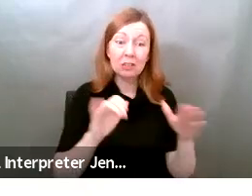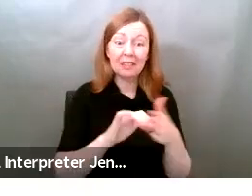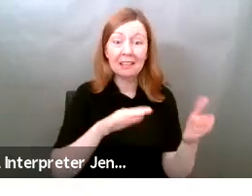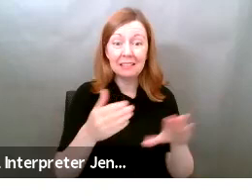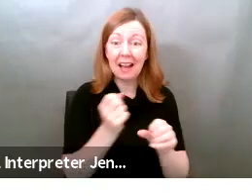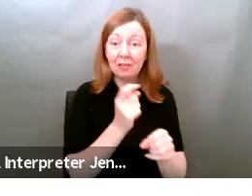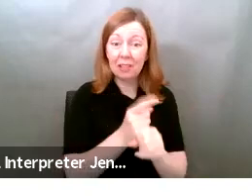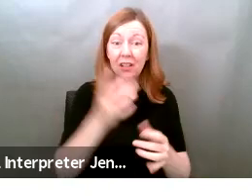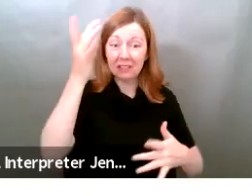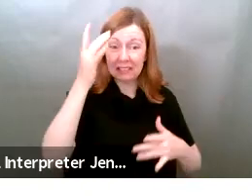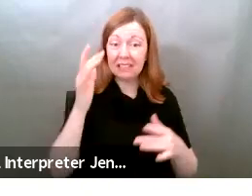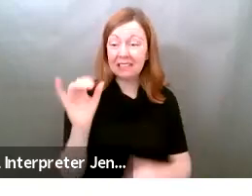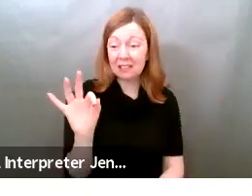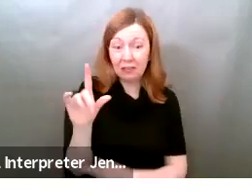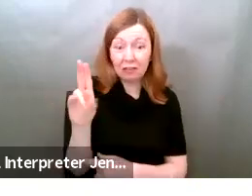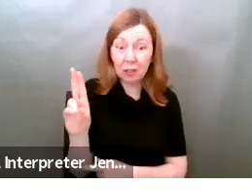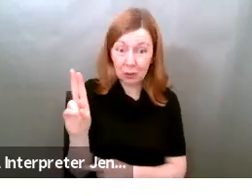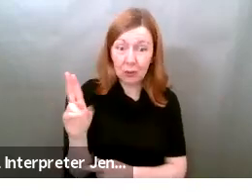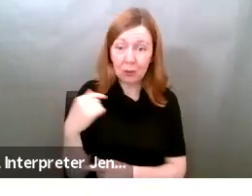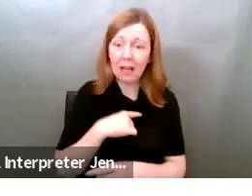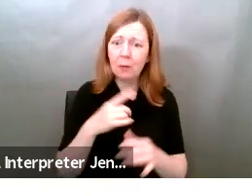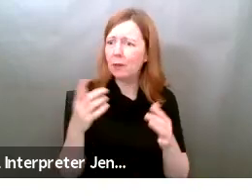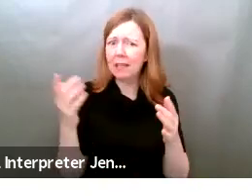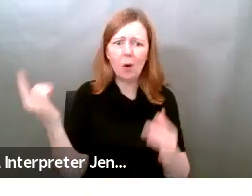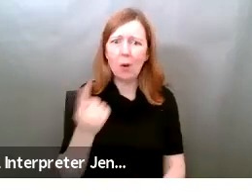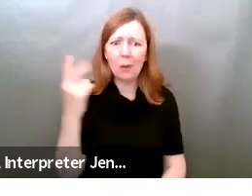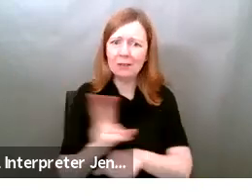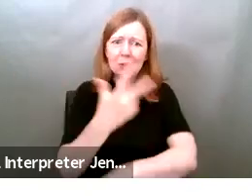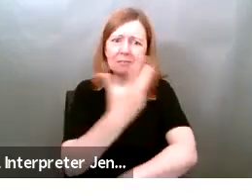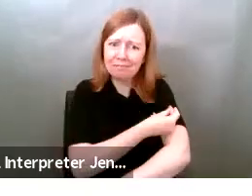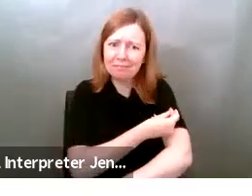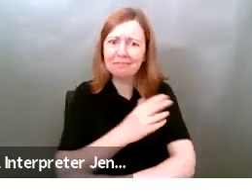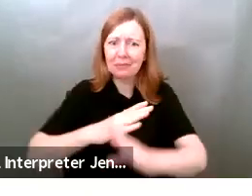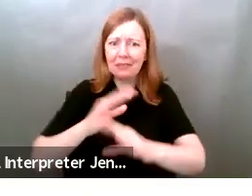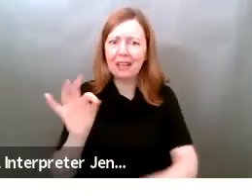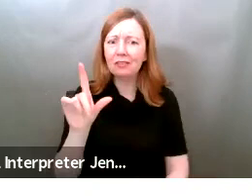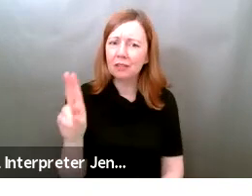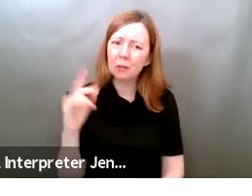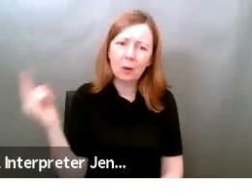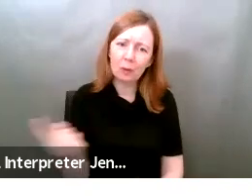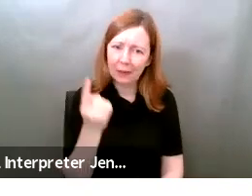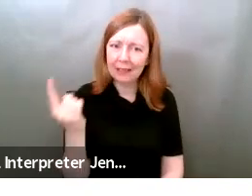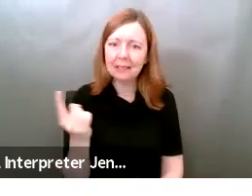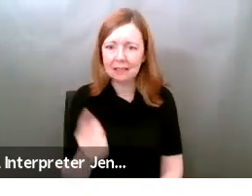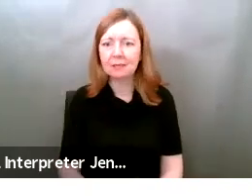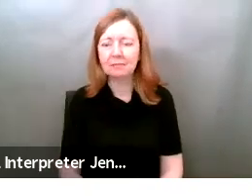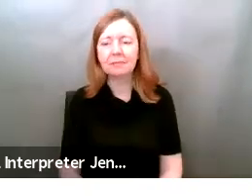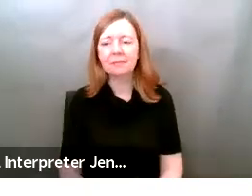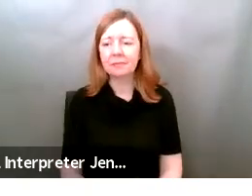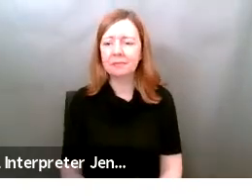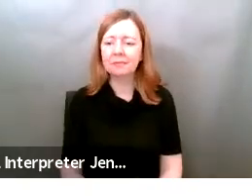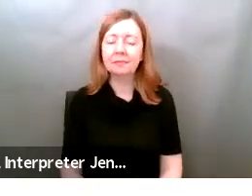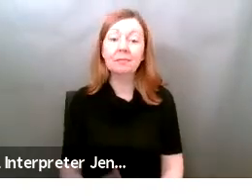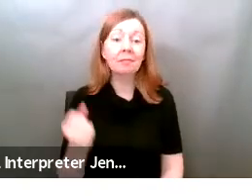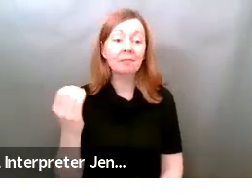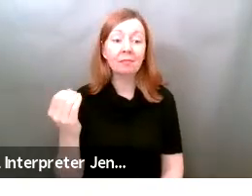a disease, influenza, that we routinely use a vaccine to prevent those pediatric deaths. And